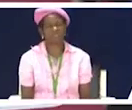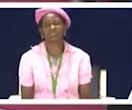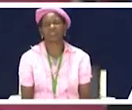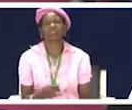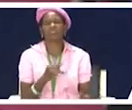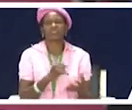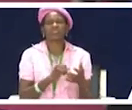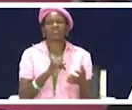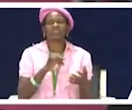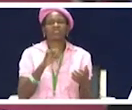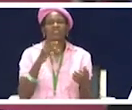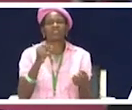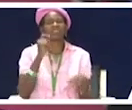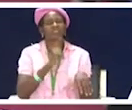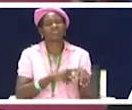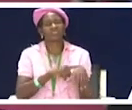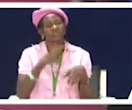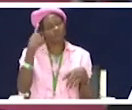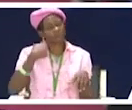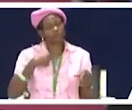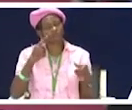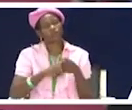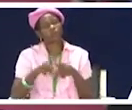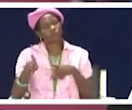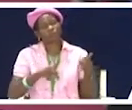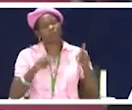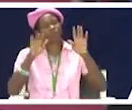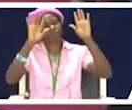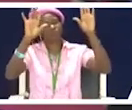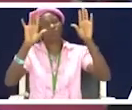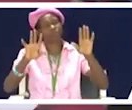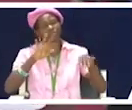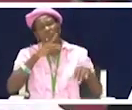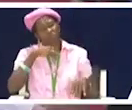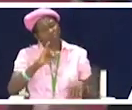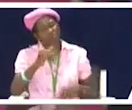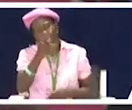for me to perform miracles is yet to come.